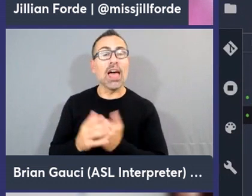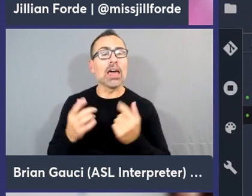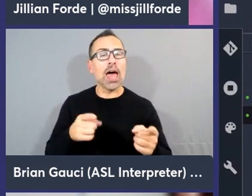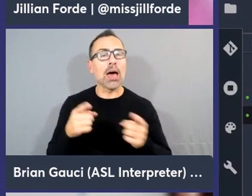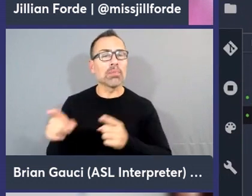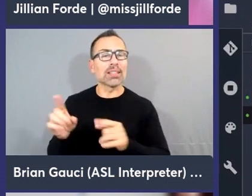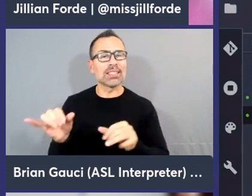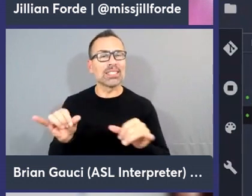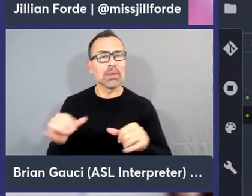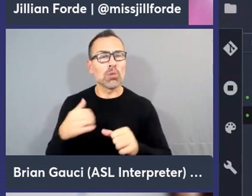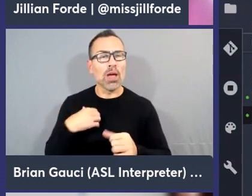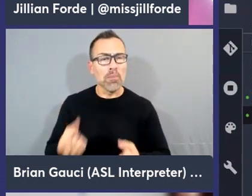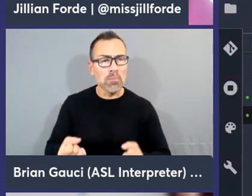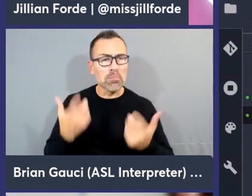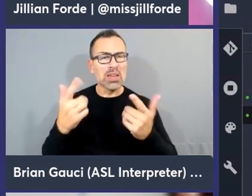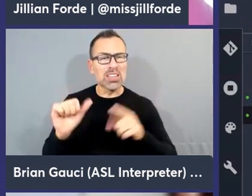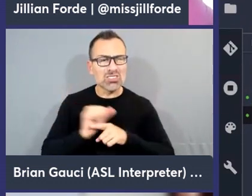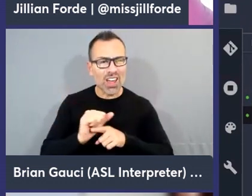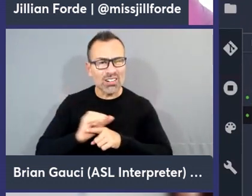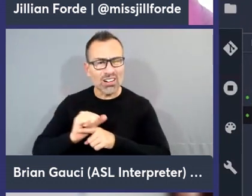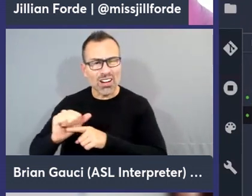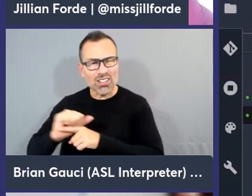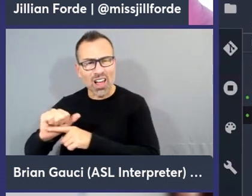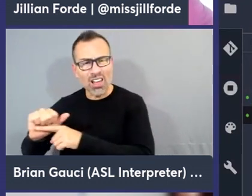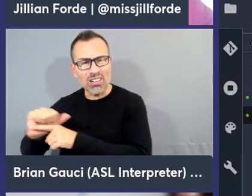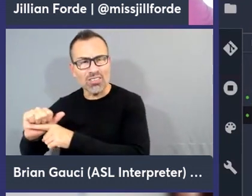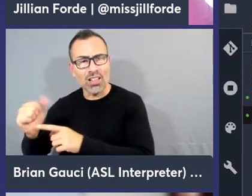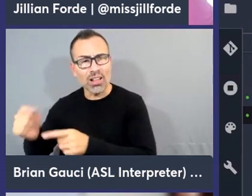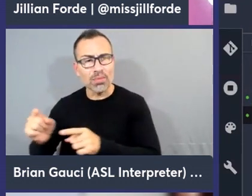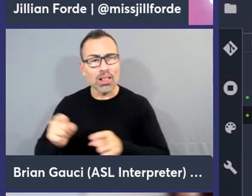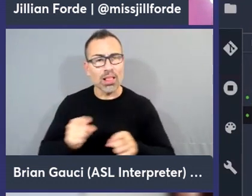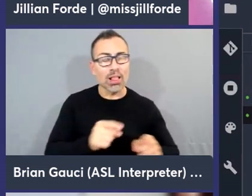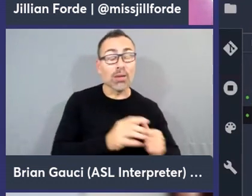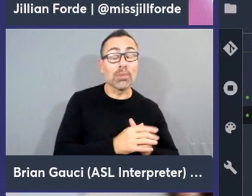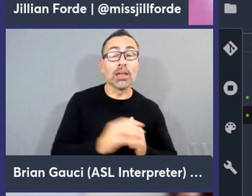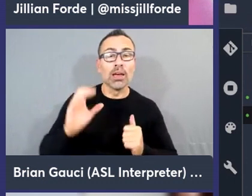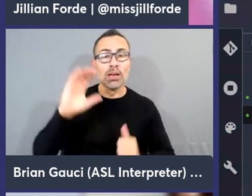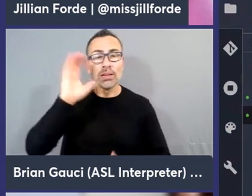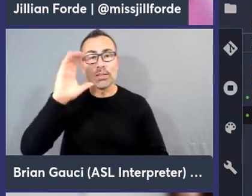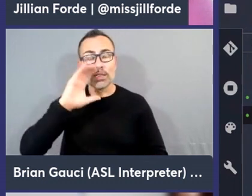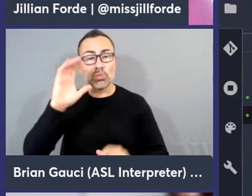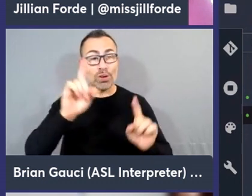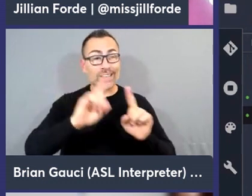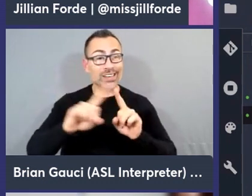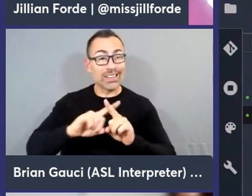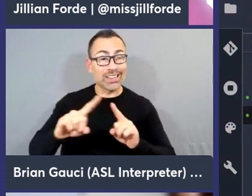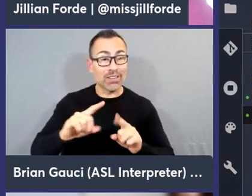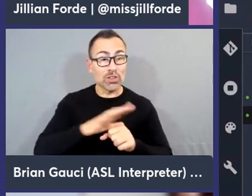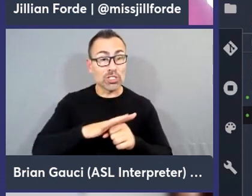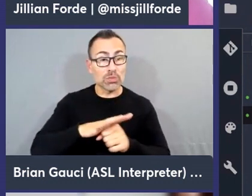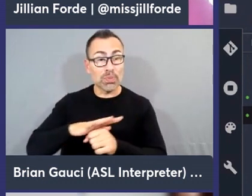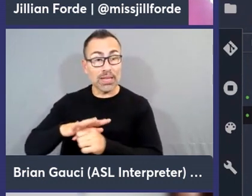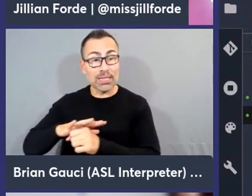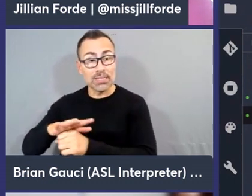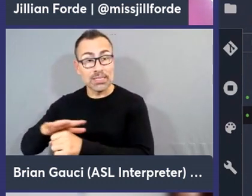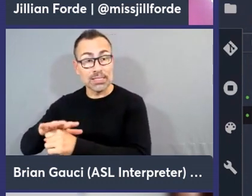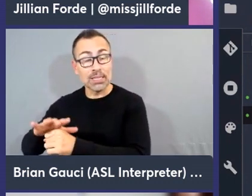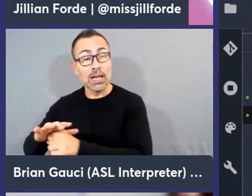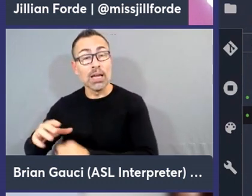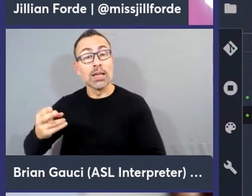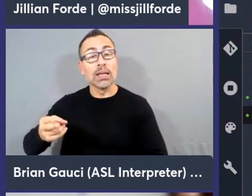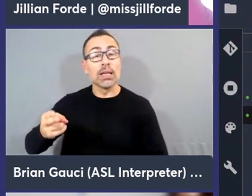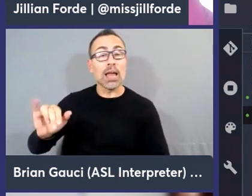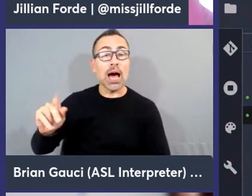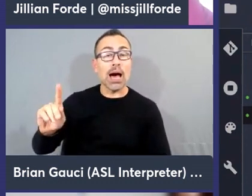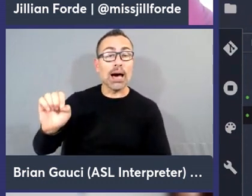jobs. And all those training jobs explore different spaces in the hyperparameters hyperplane.